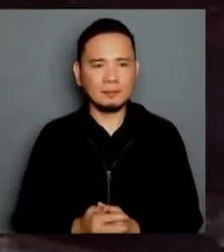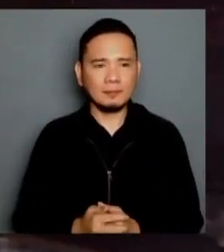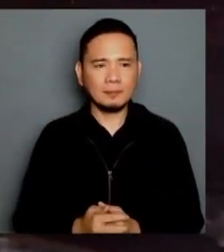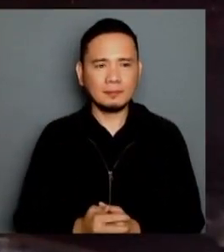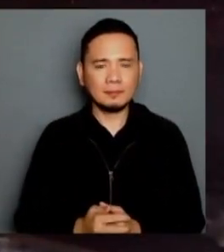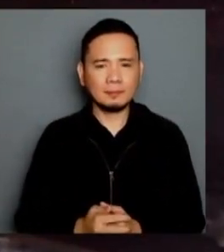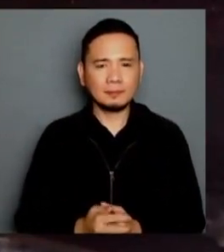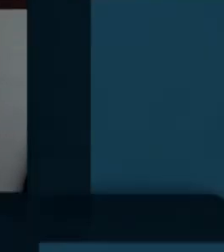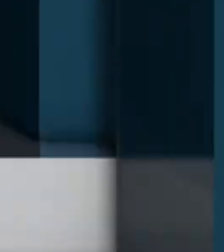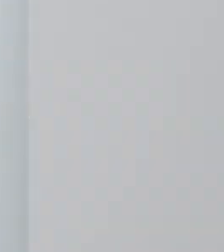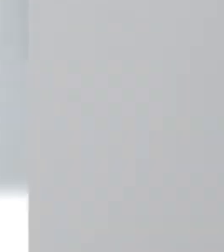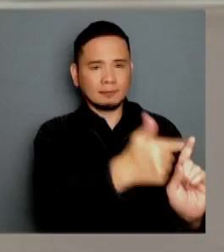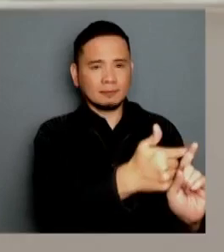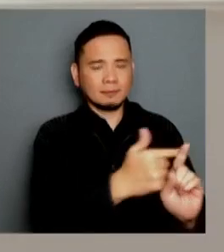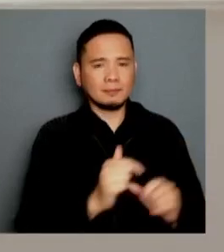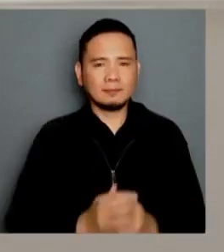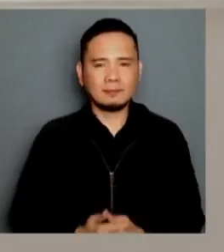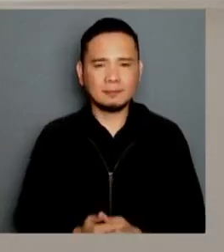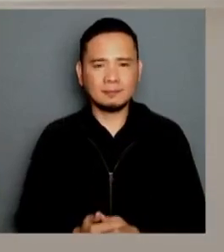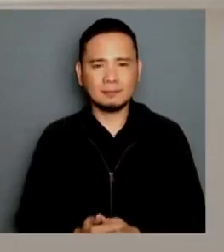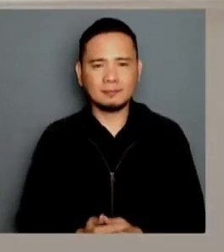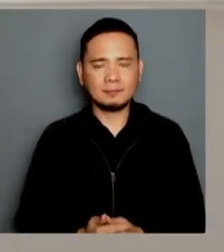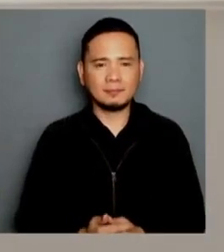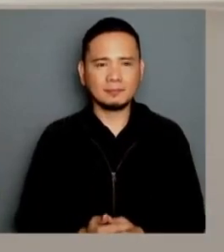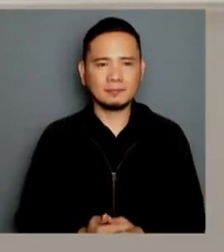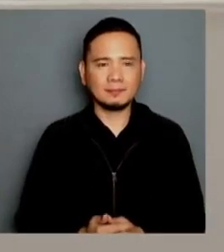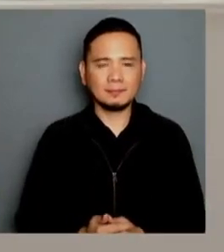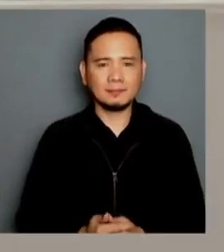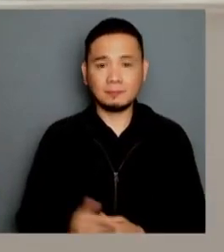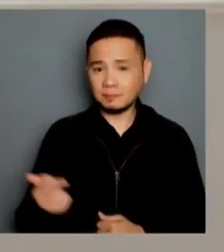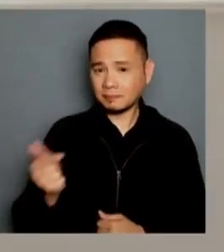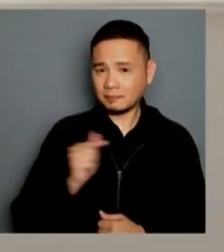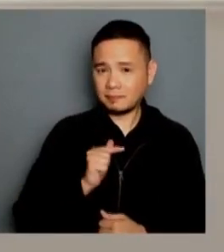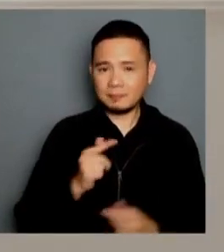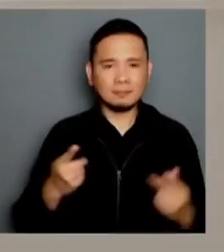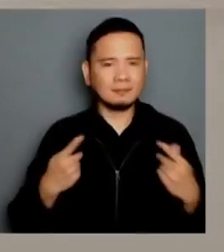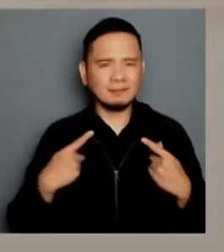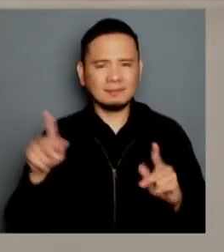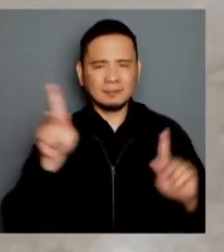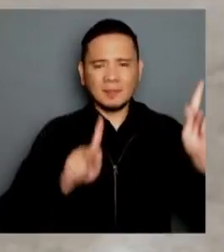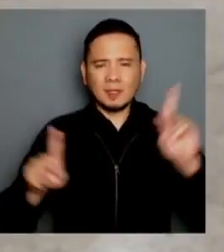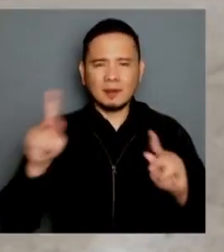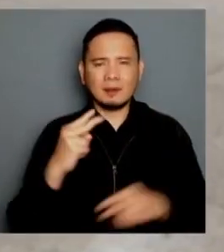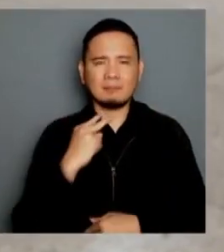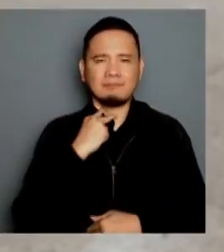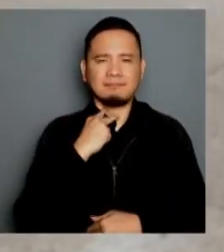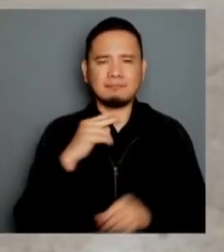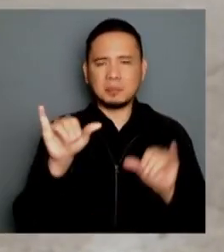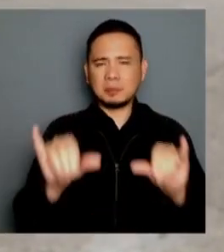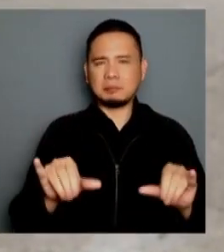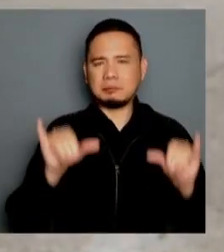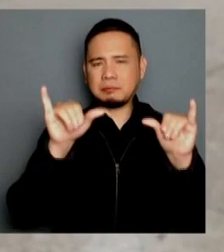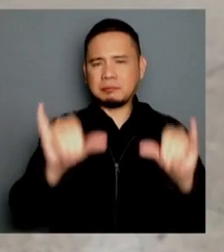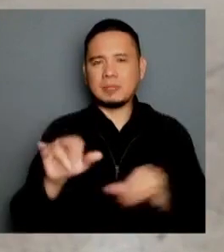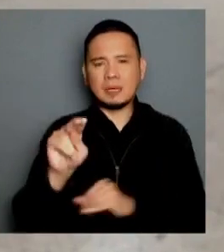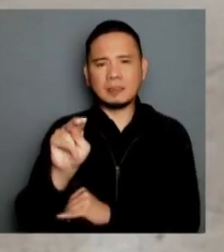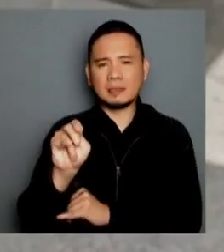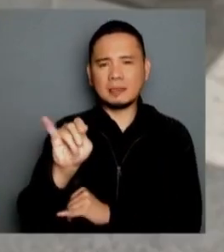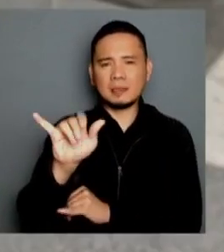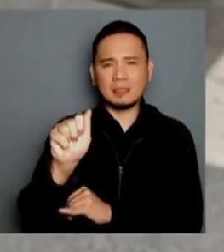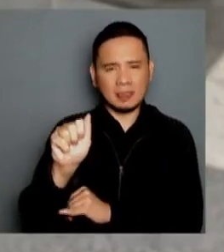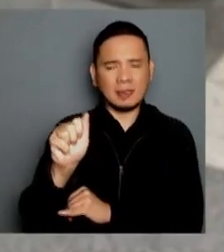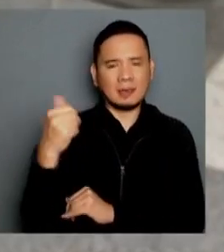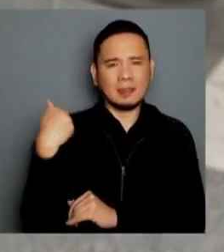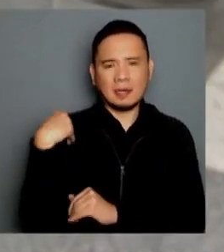this report. There are passengers still stranded at NAIA who hasn't gone back to their province after a technical